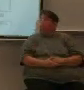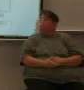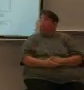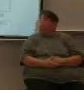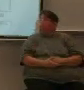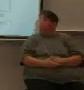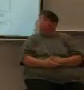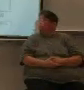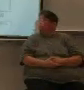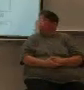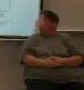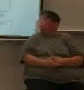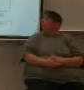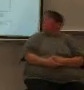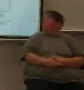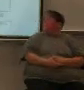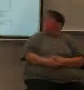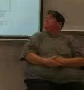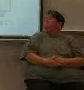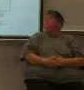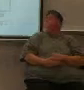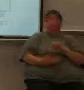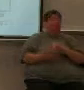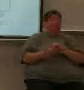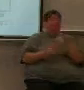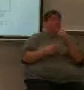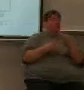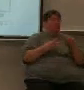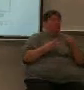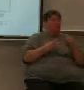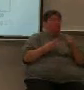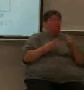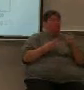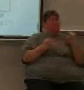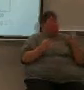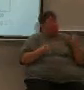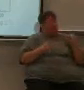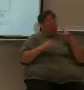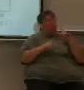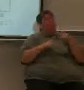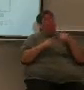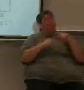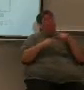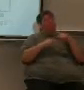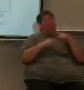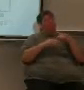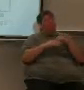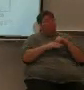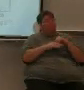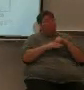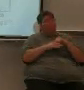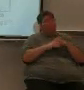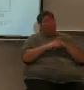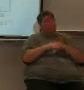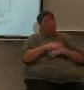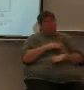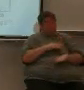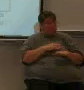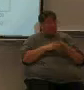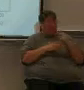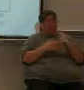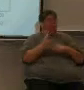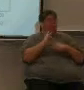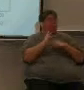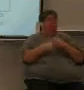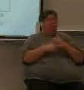And so that's an alternate. Then the question is, when you go into this, what kind of diversity is okay?